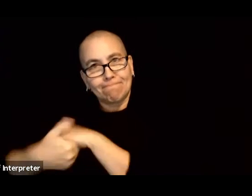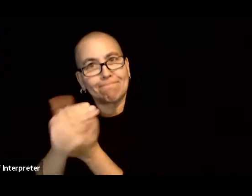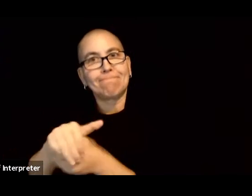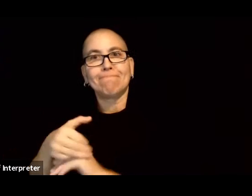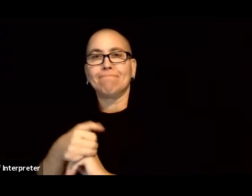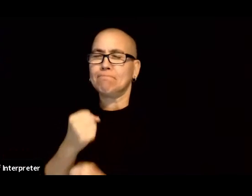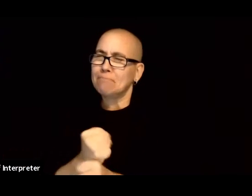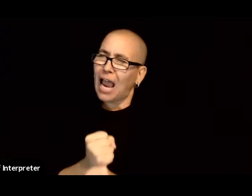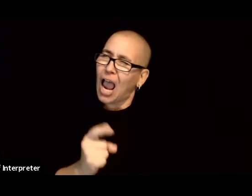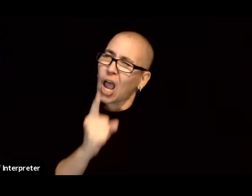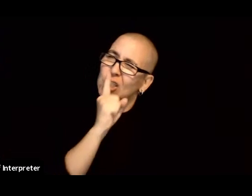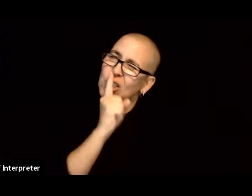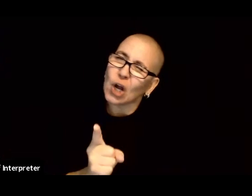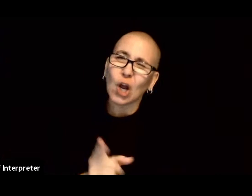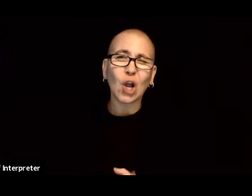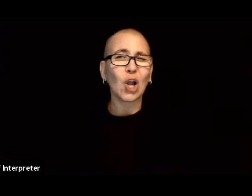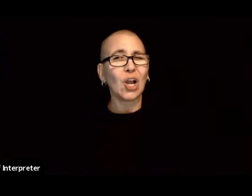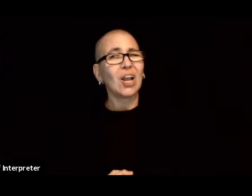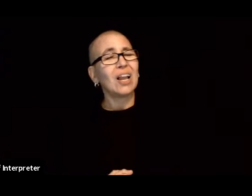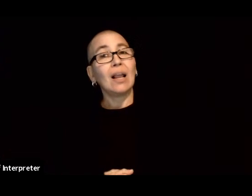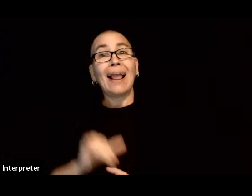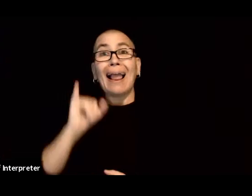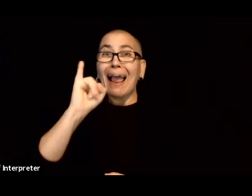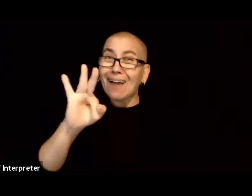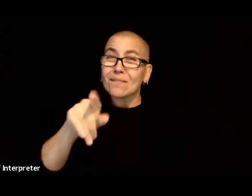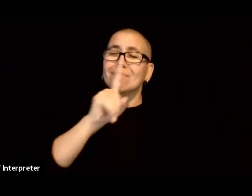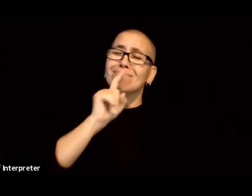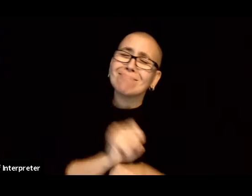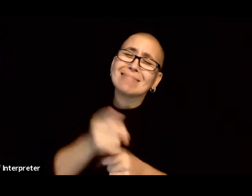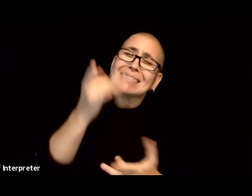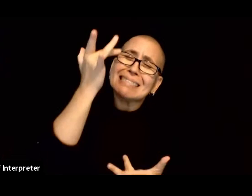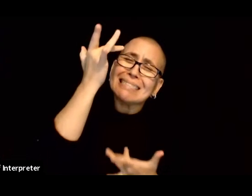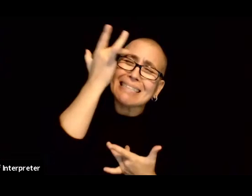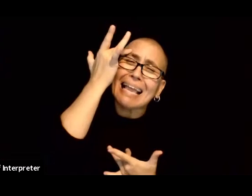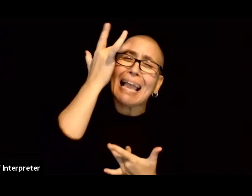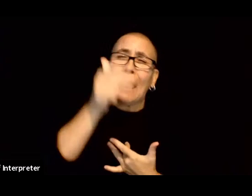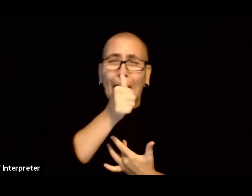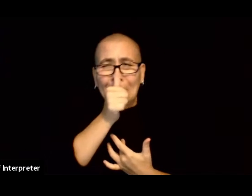out our safe voting guidance online at